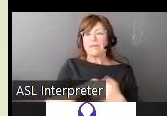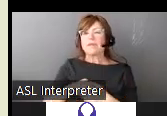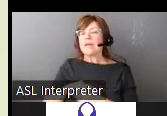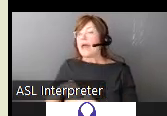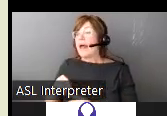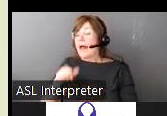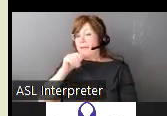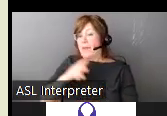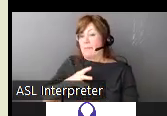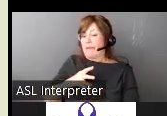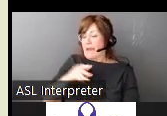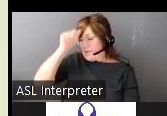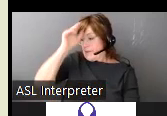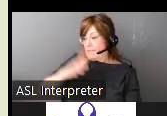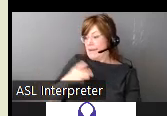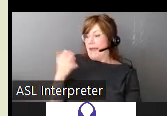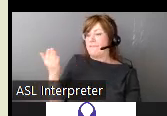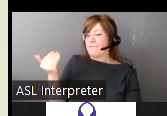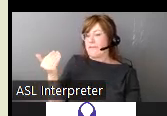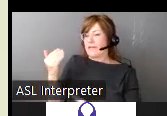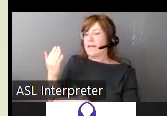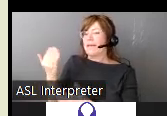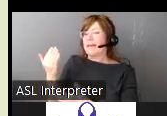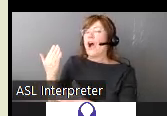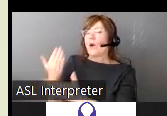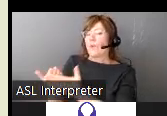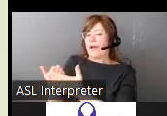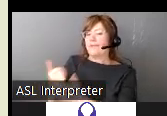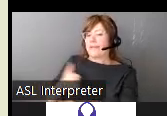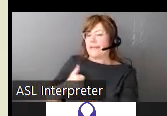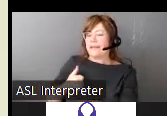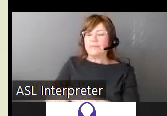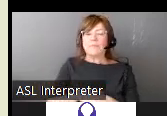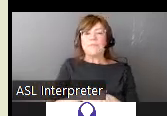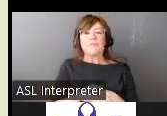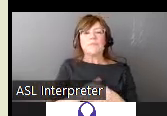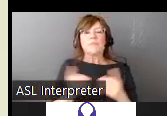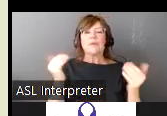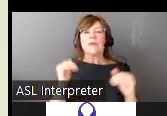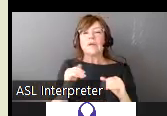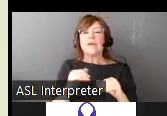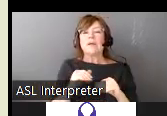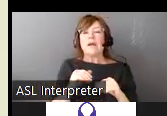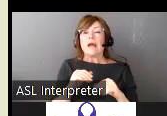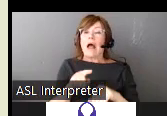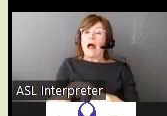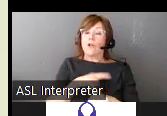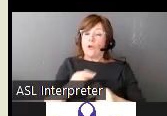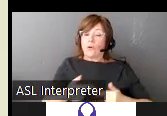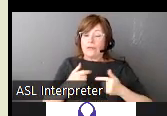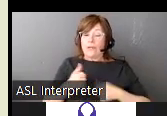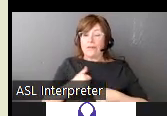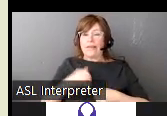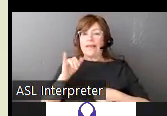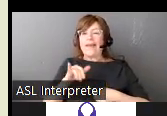men. As discussed in previous research, length of residency in Canada necessarily influences the number